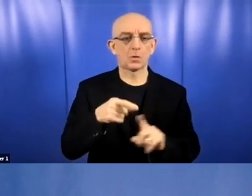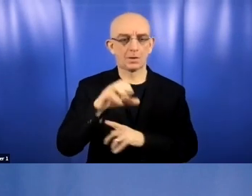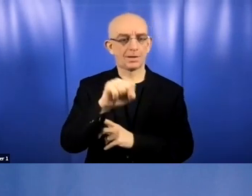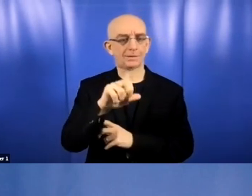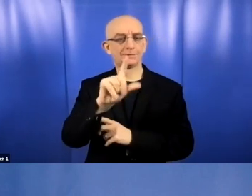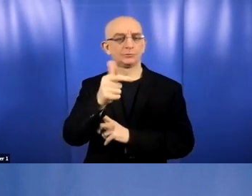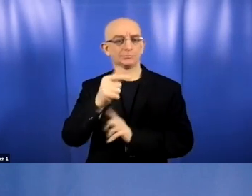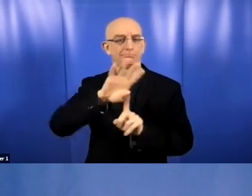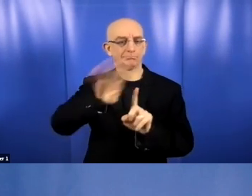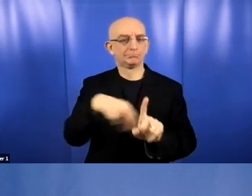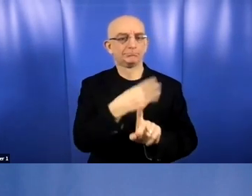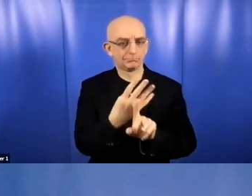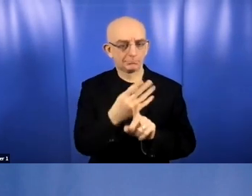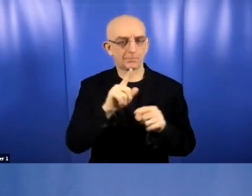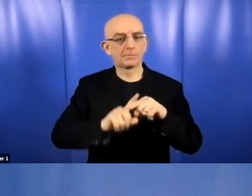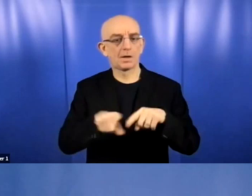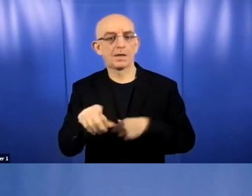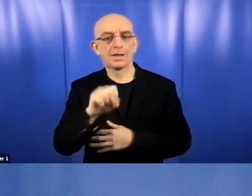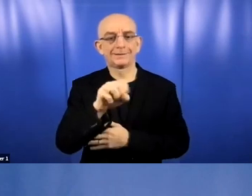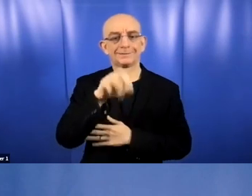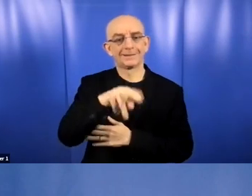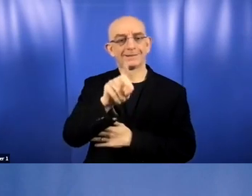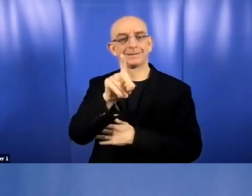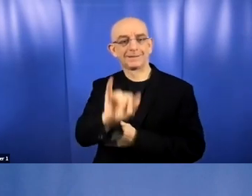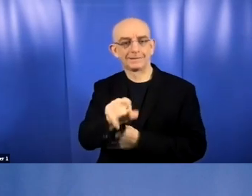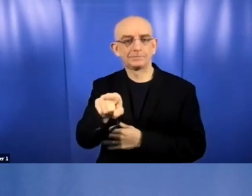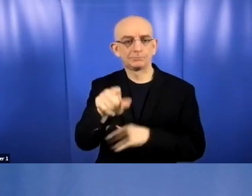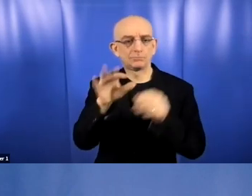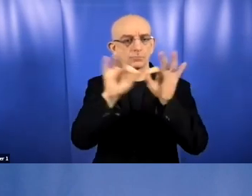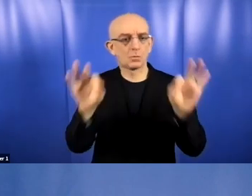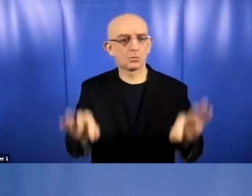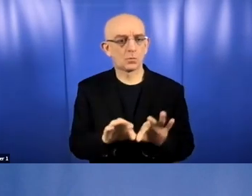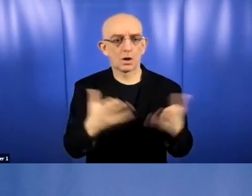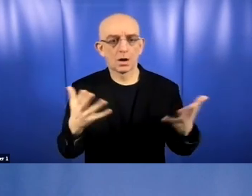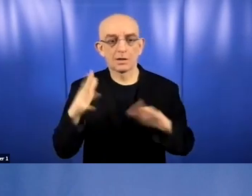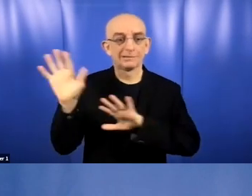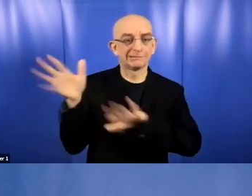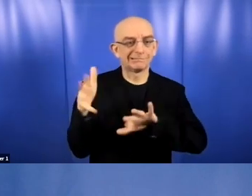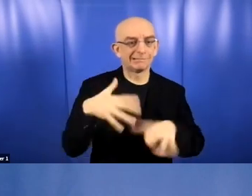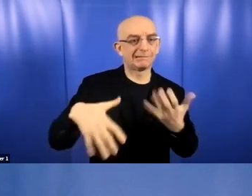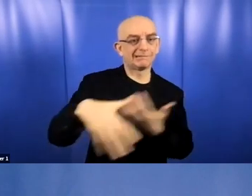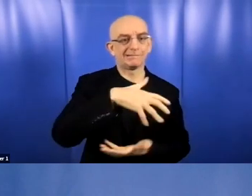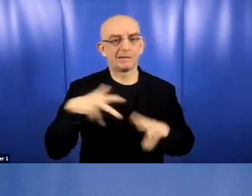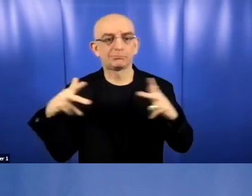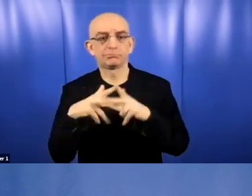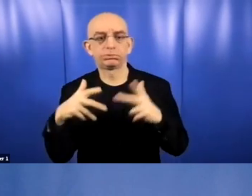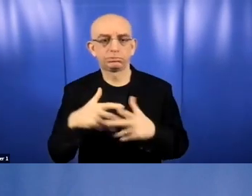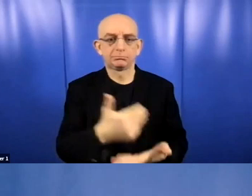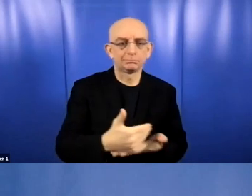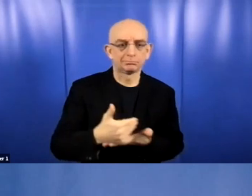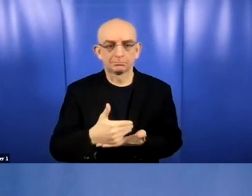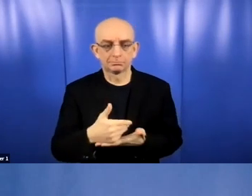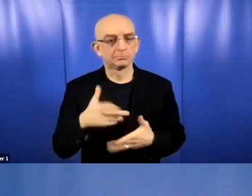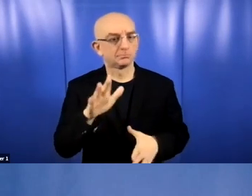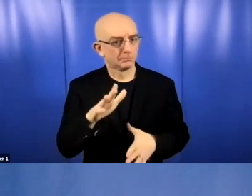time zones. We effectively covered every single time zone through the 11 research institutes and